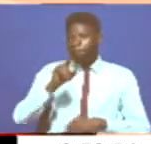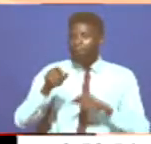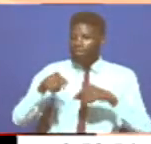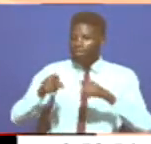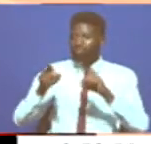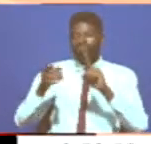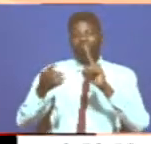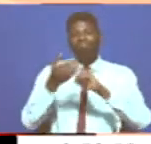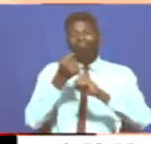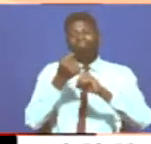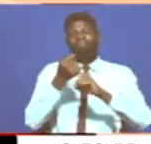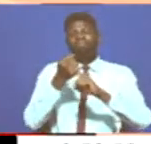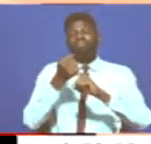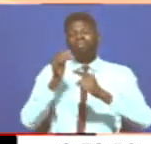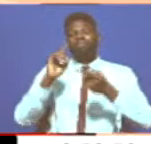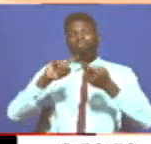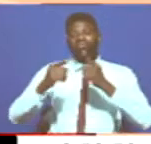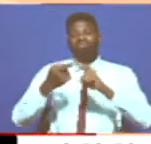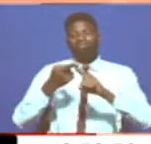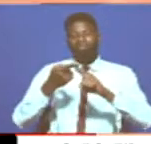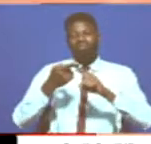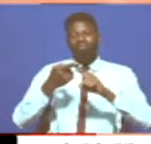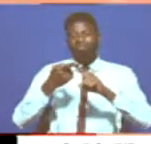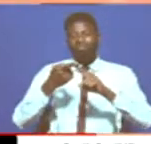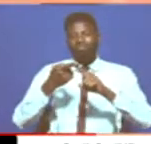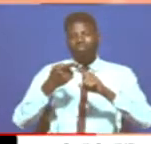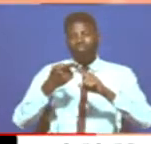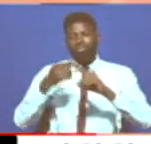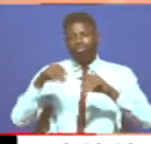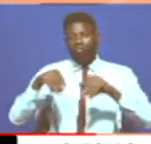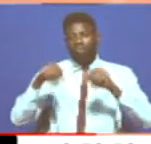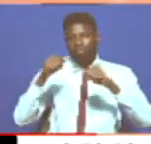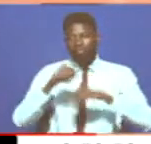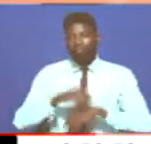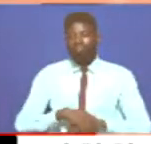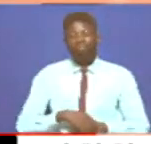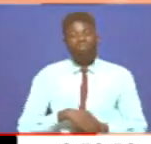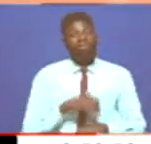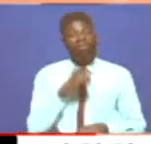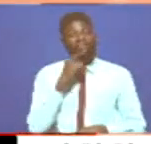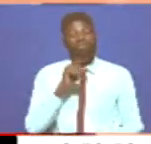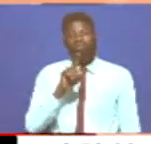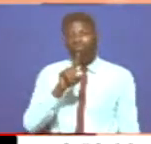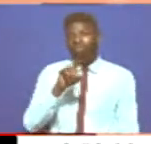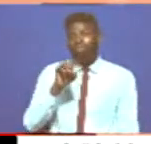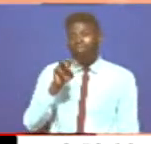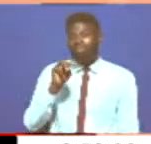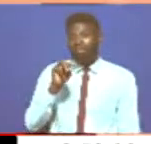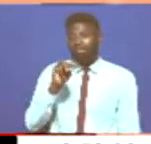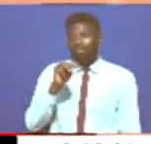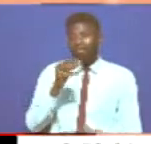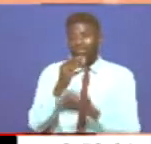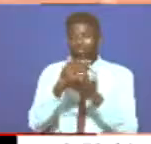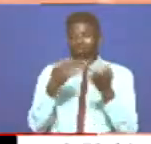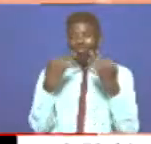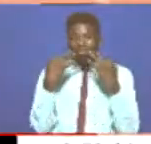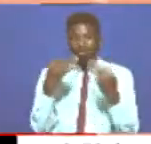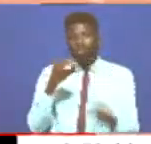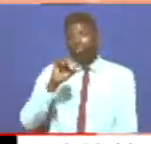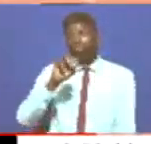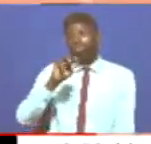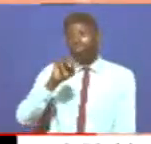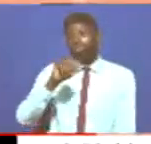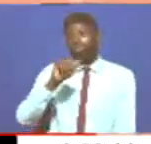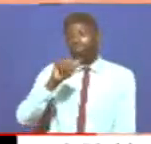kitu tunaita kiwango, qualifying standards. In the men's 100 meter semifinals, Ferdinand Omanyala emerged